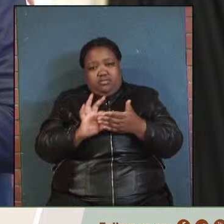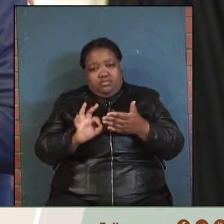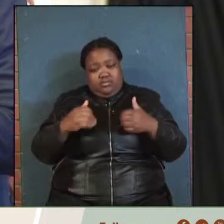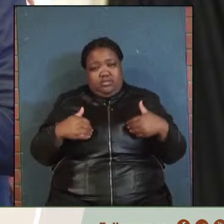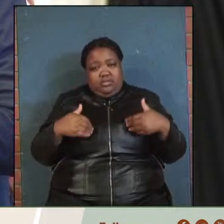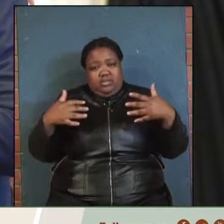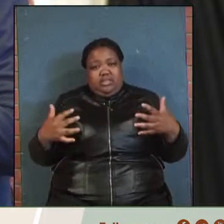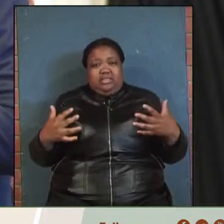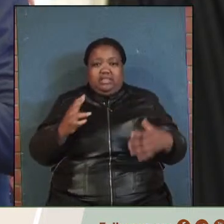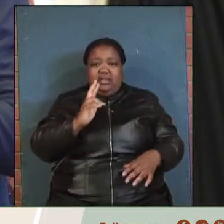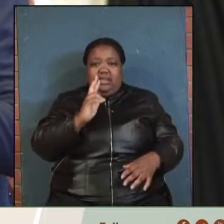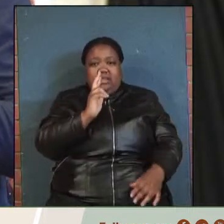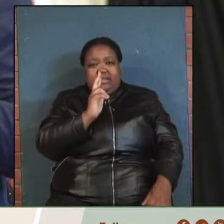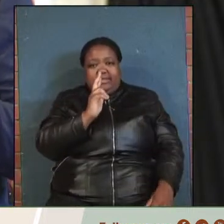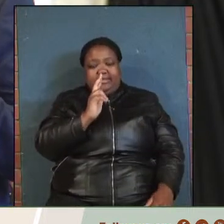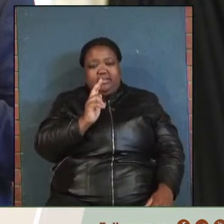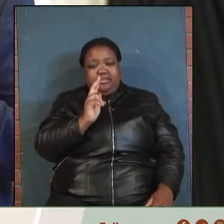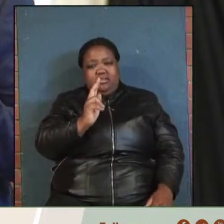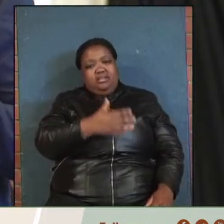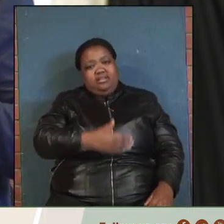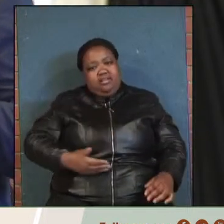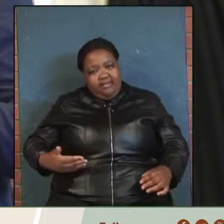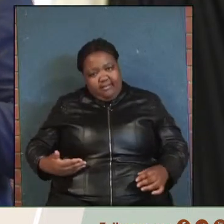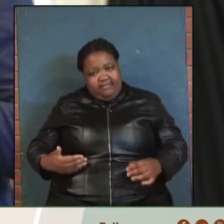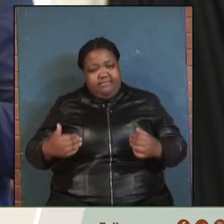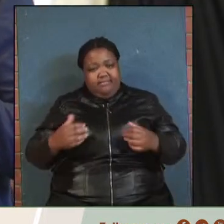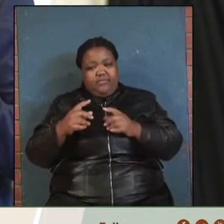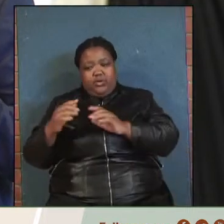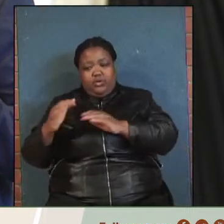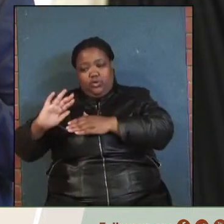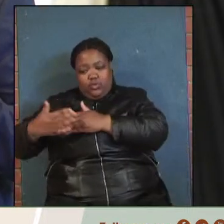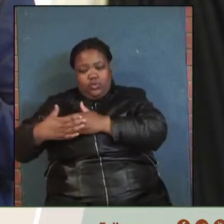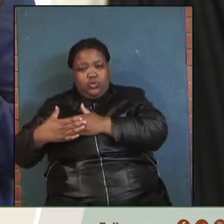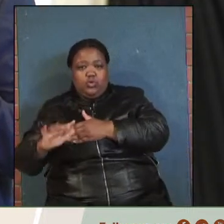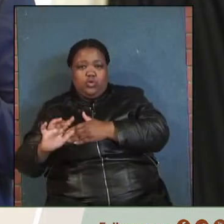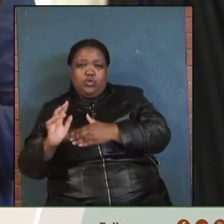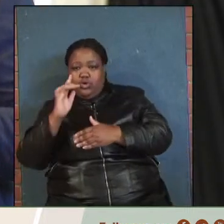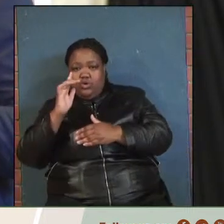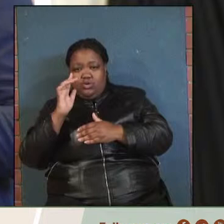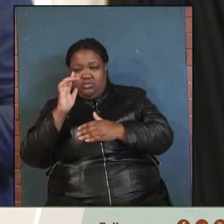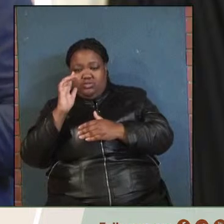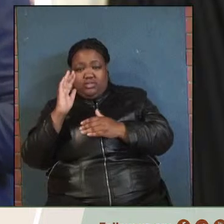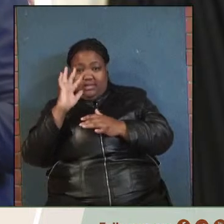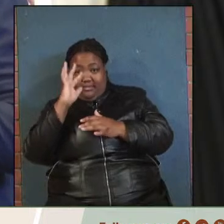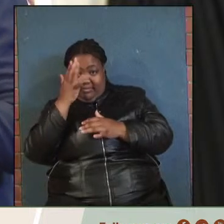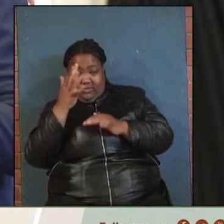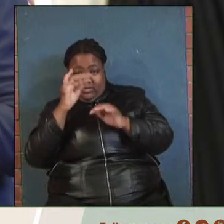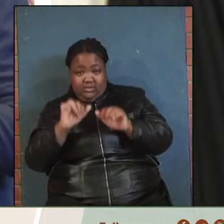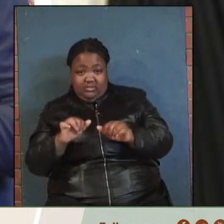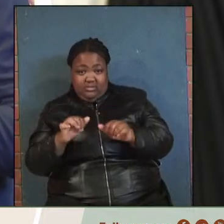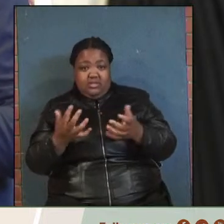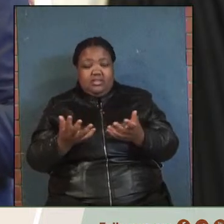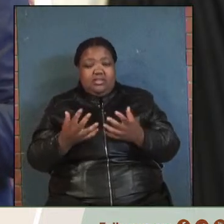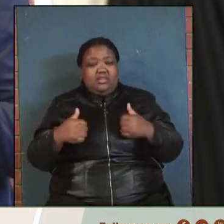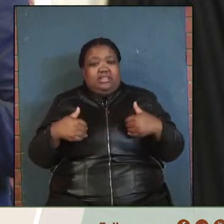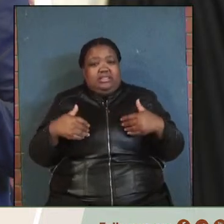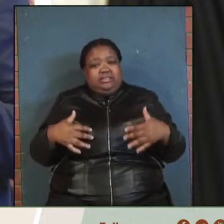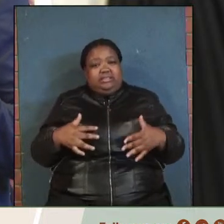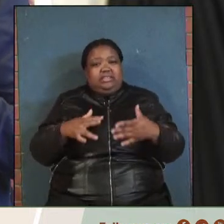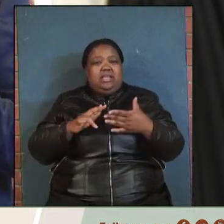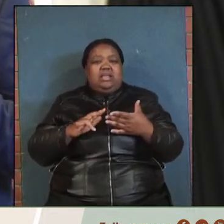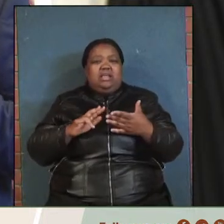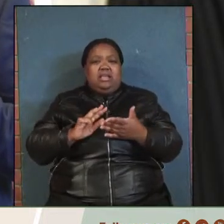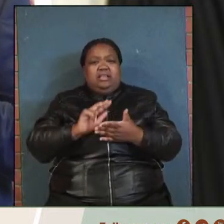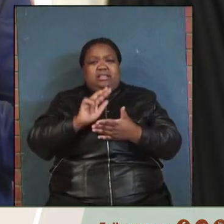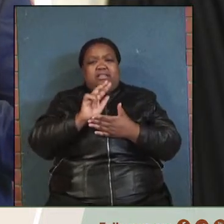hours daily. Our voting stations are also going to be open on the 18th and 19th of November to allow all